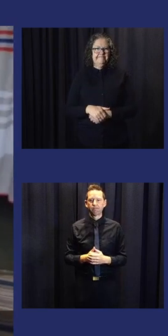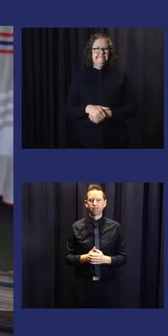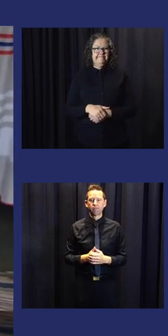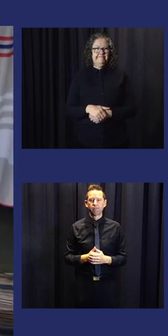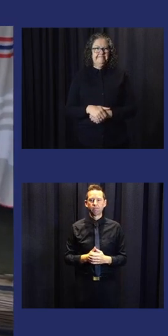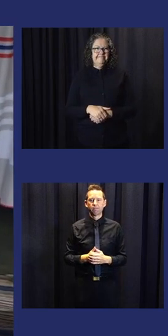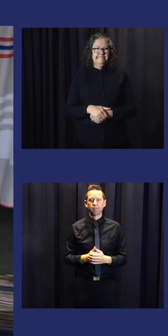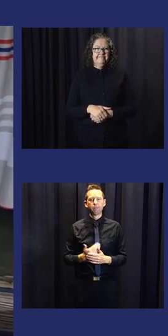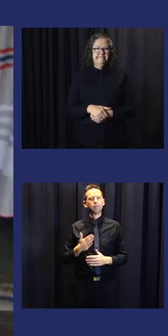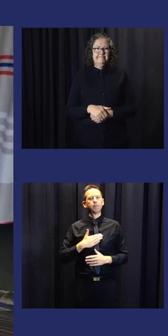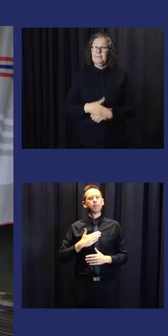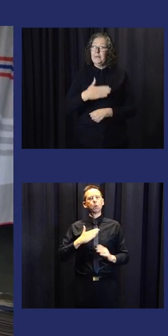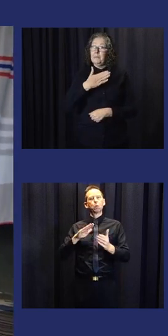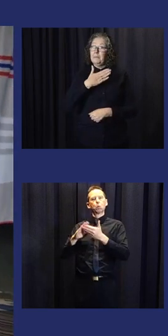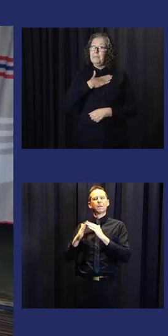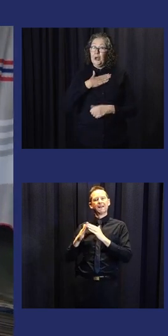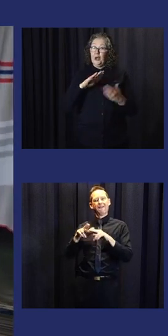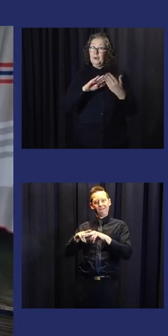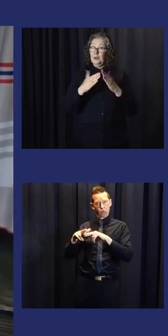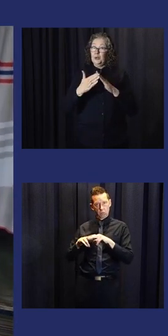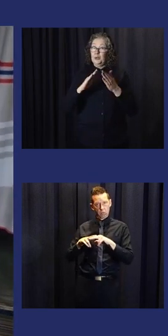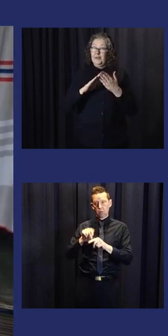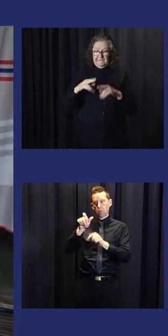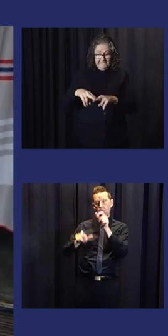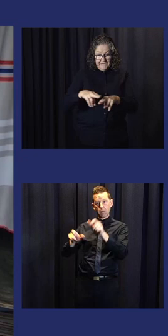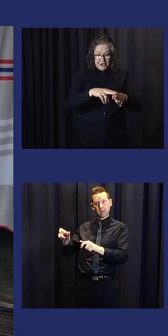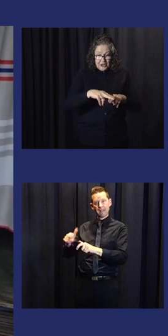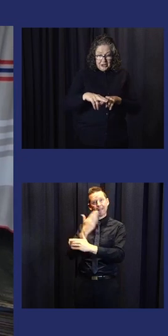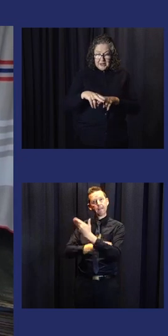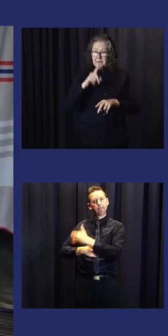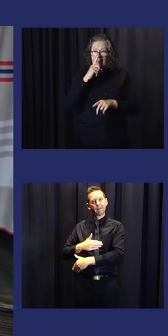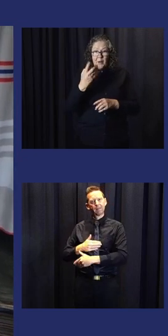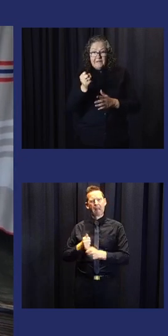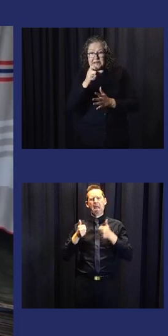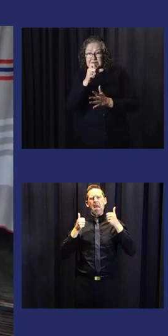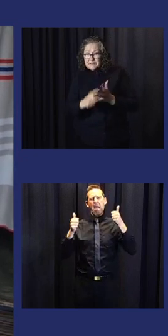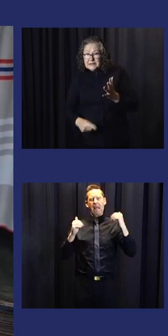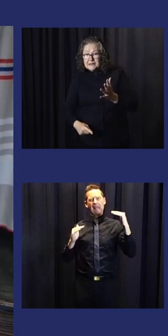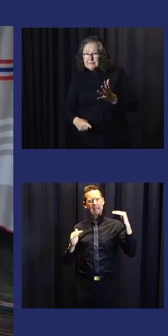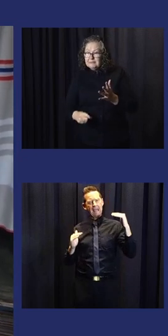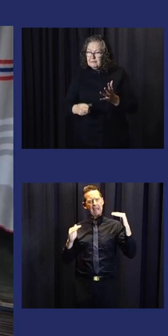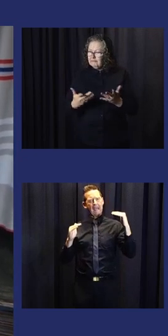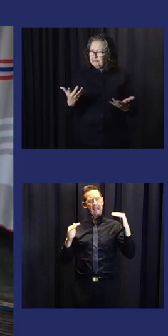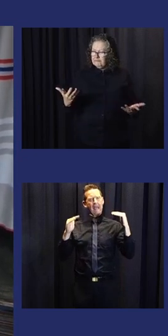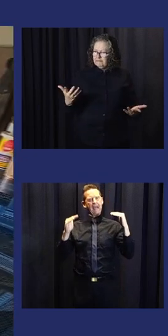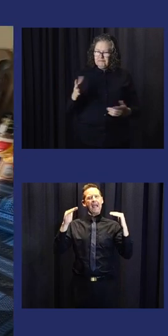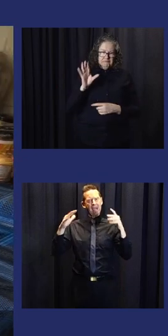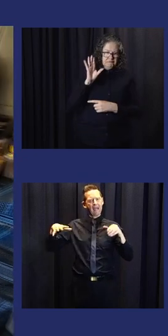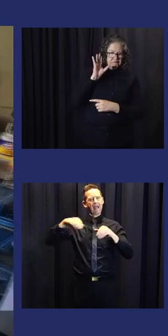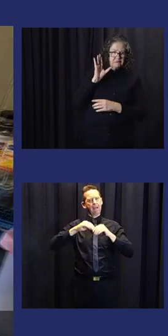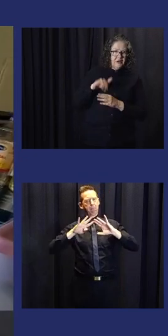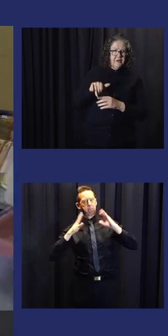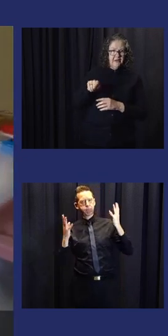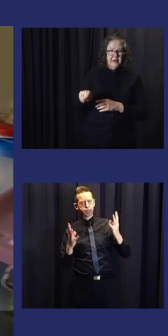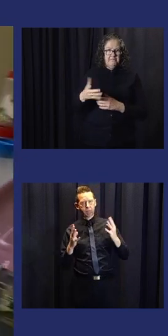In my community in Fiji, the voice of people living with disability are finally being heard when it comes to